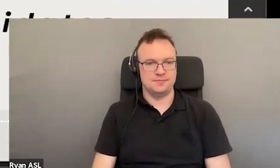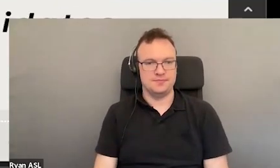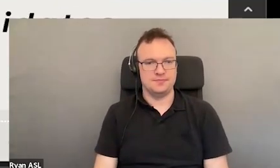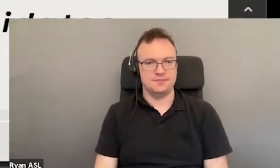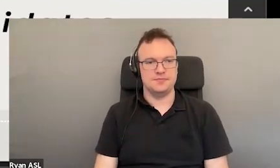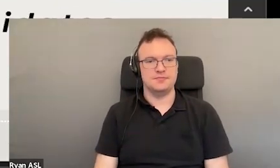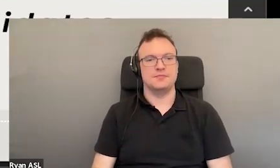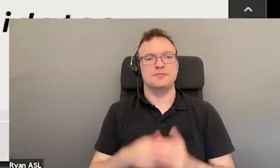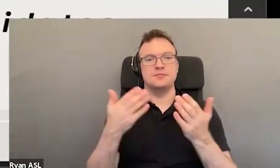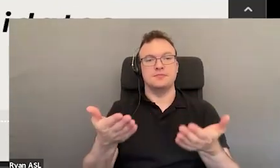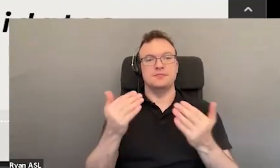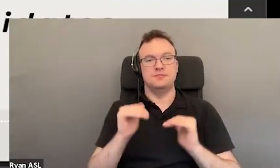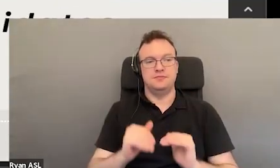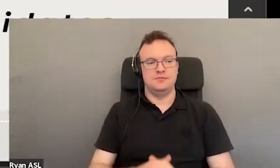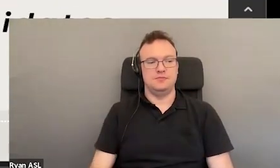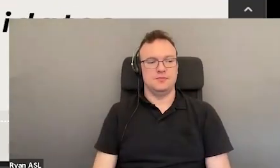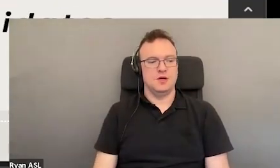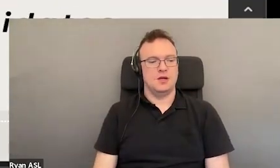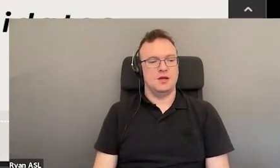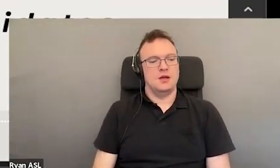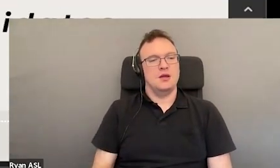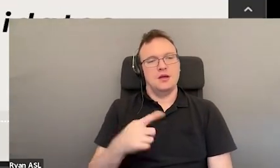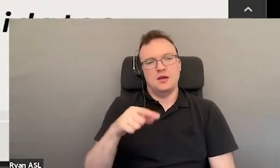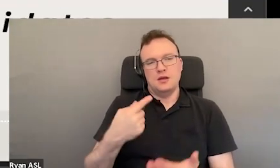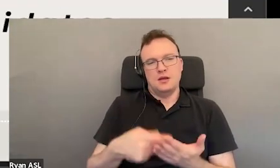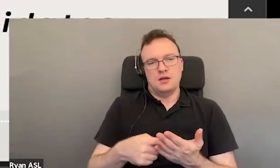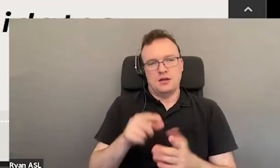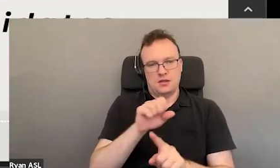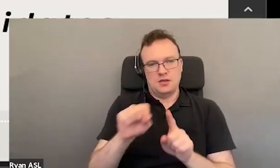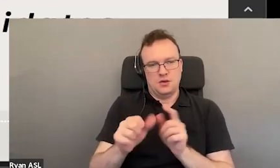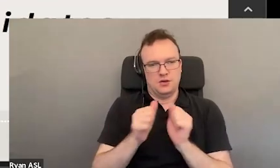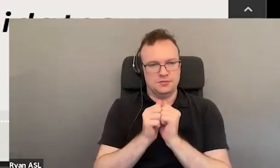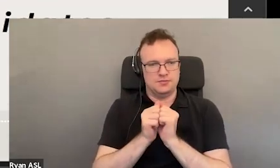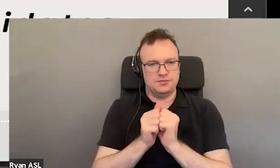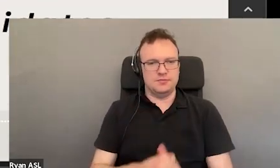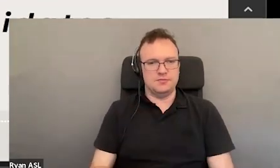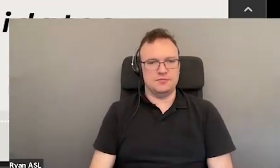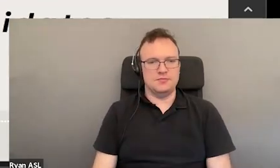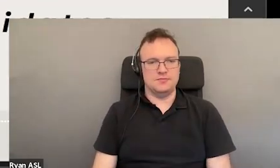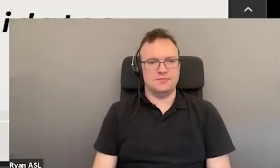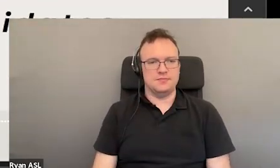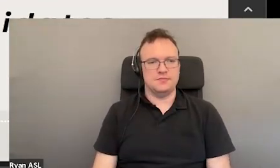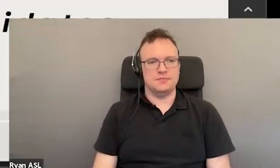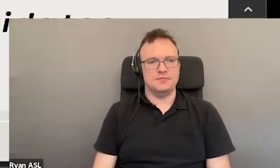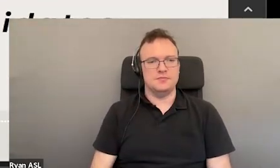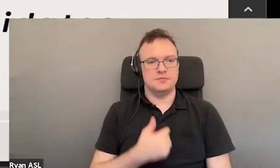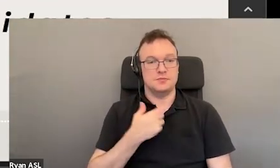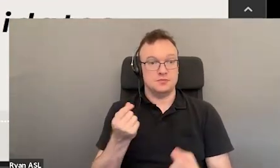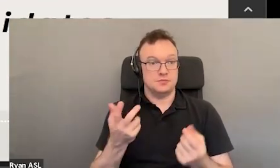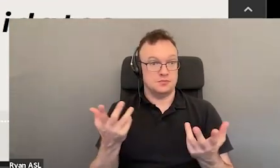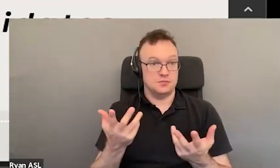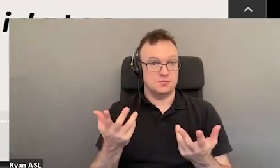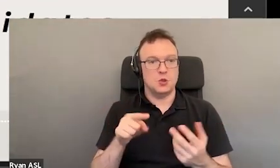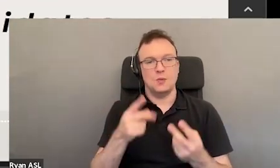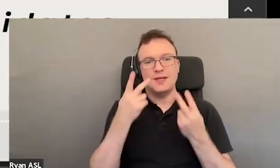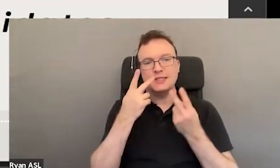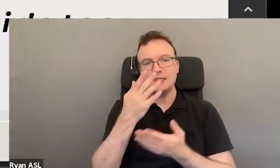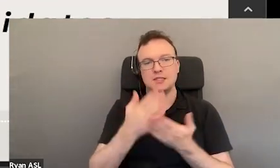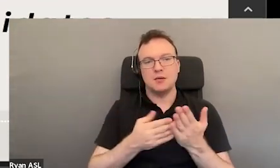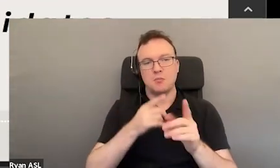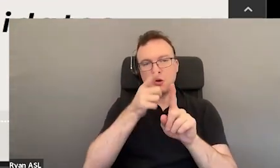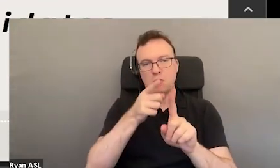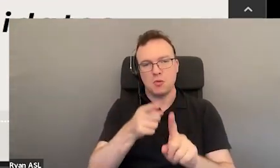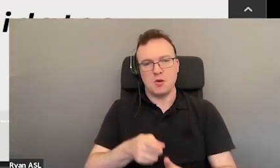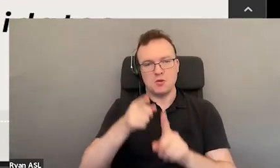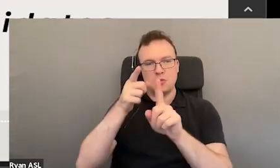The next slide. So let's look at a scenario together. What I'll do is you'll see some bullet points